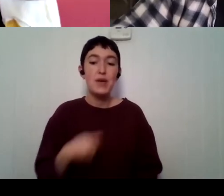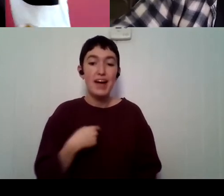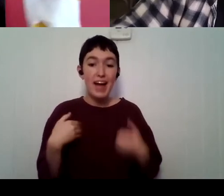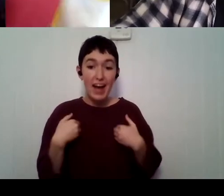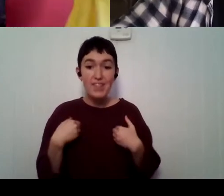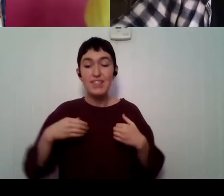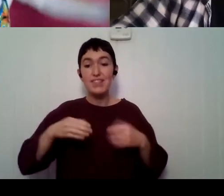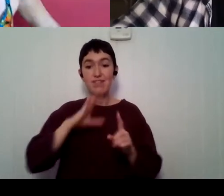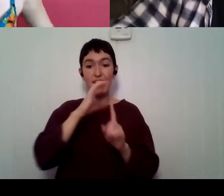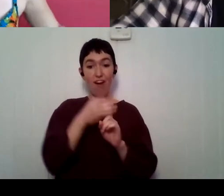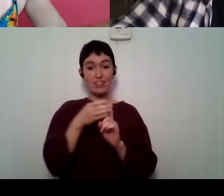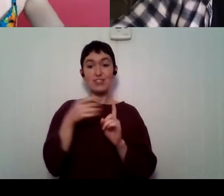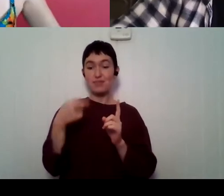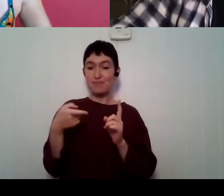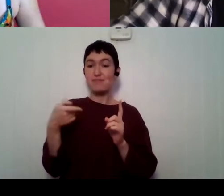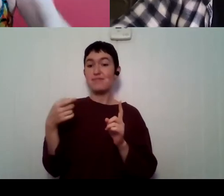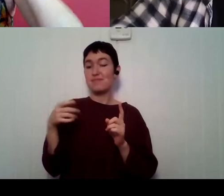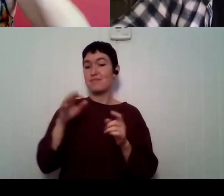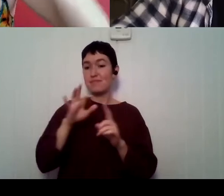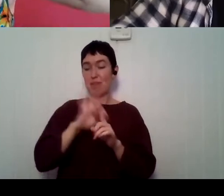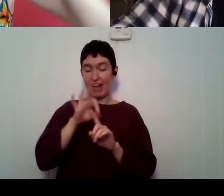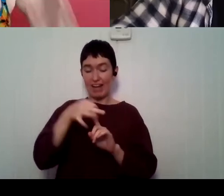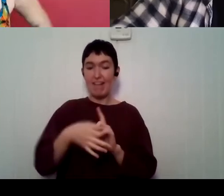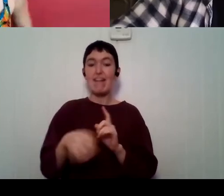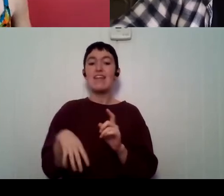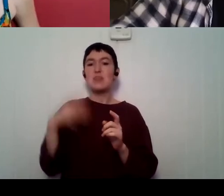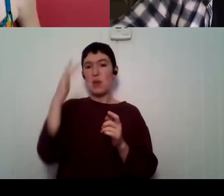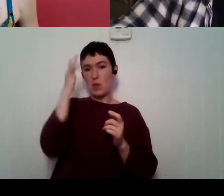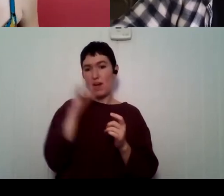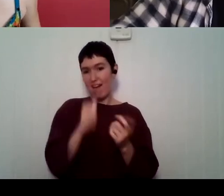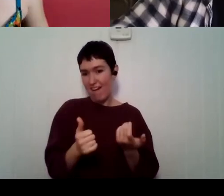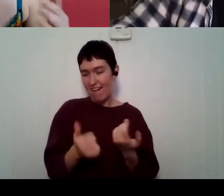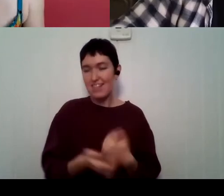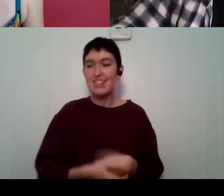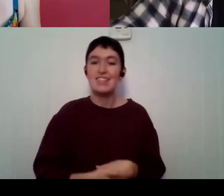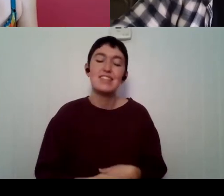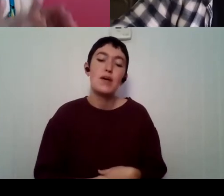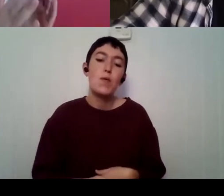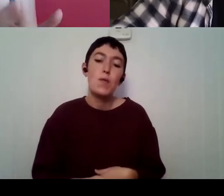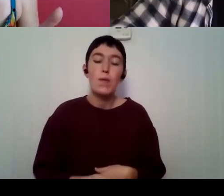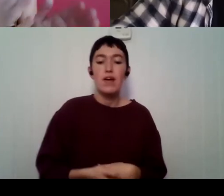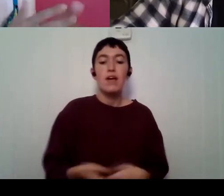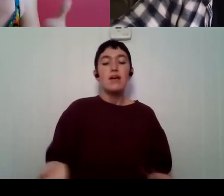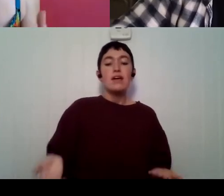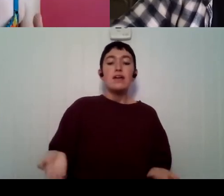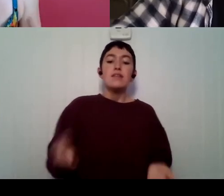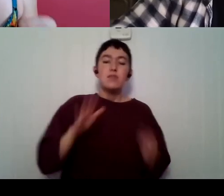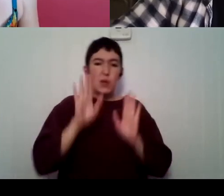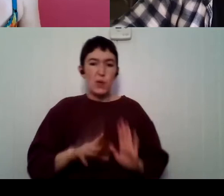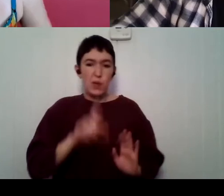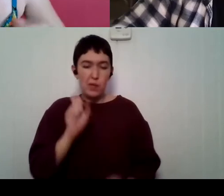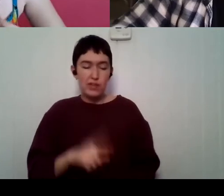me because why not? But okay, so it's a great question. It's a lot of variation,